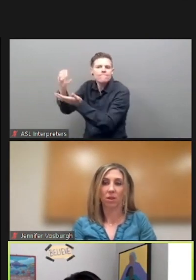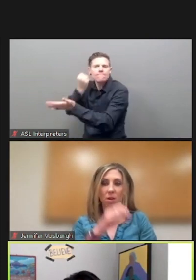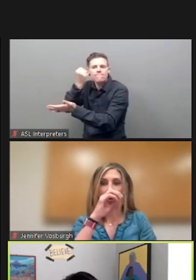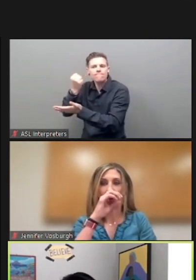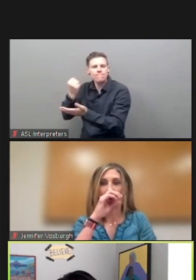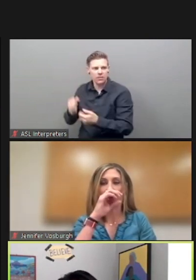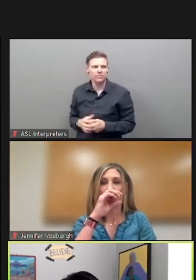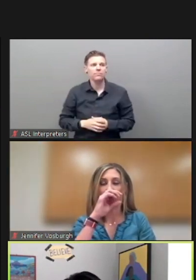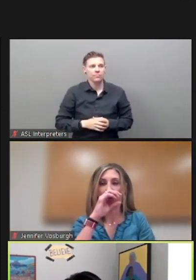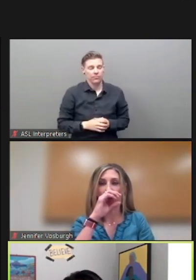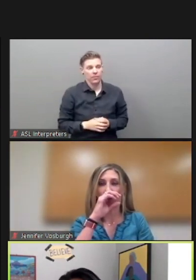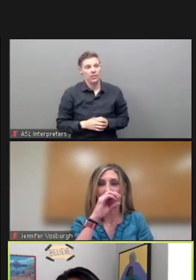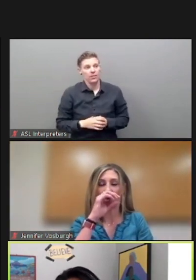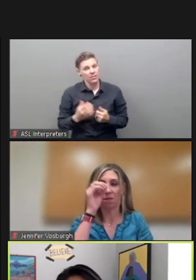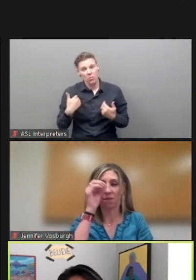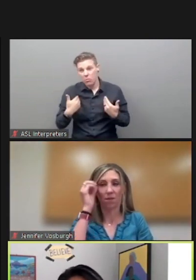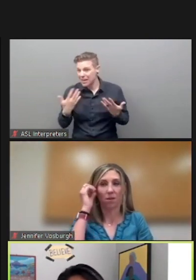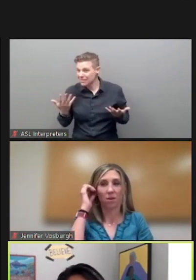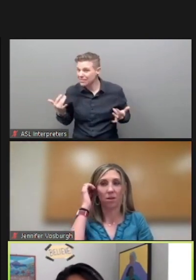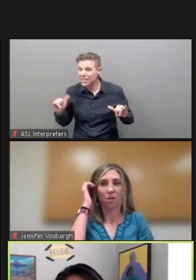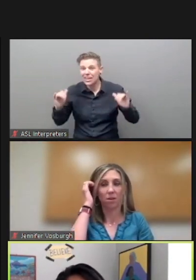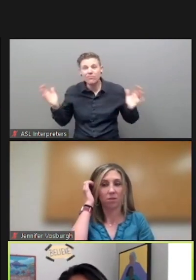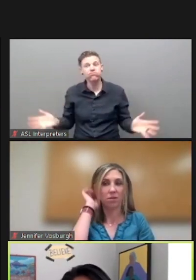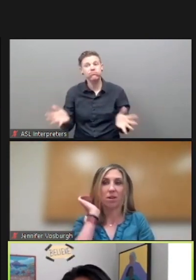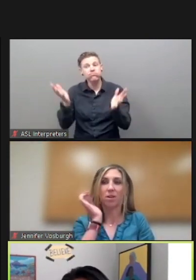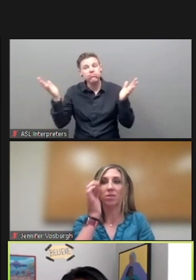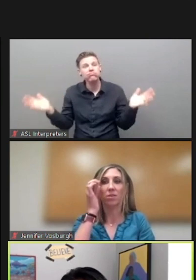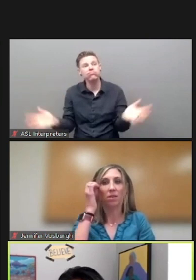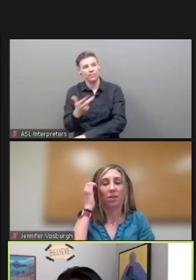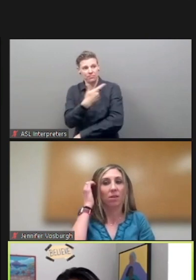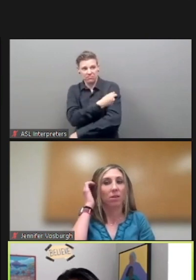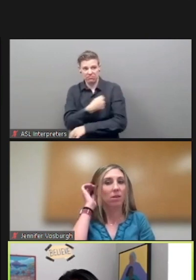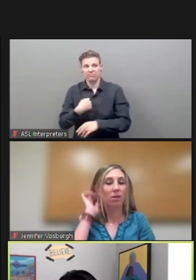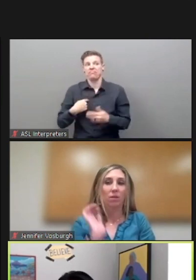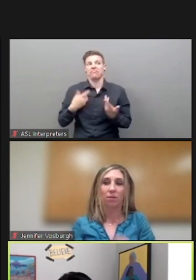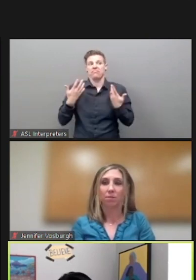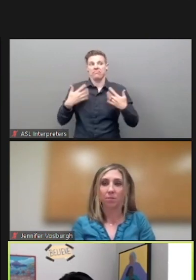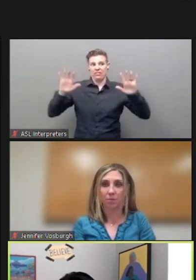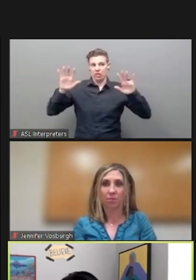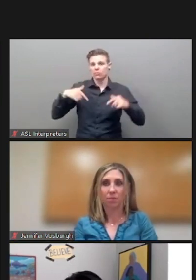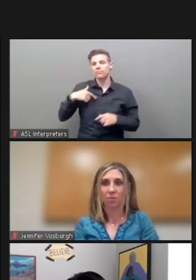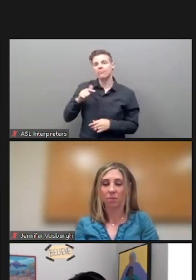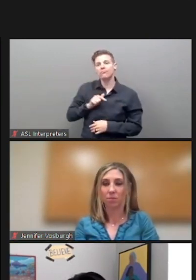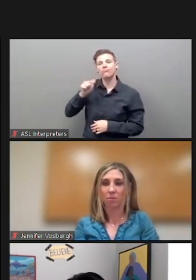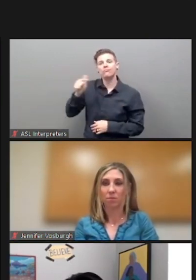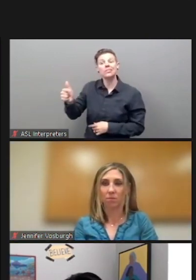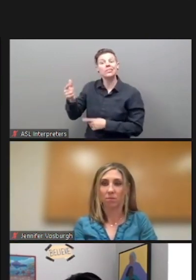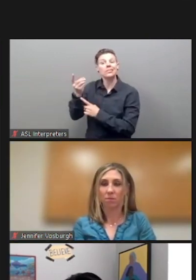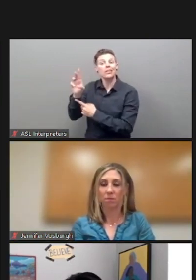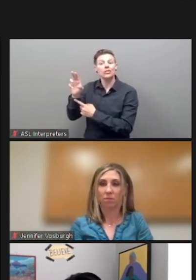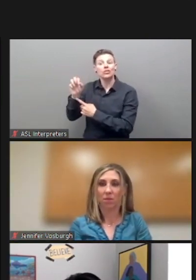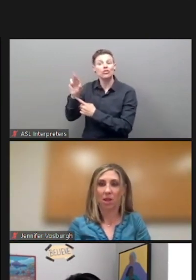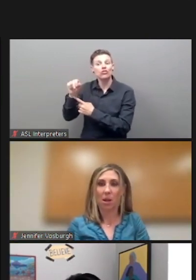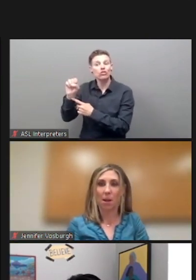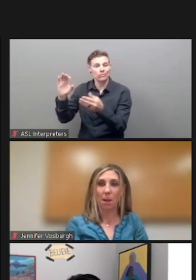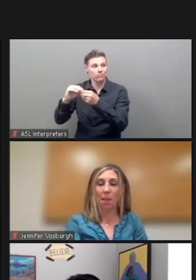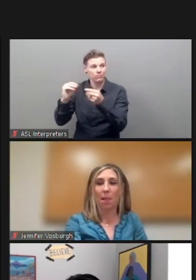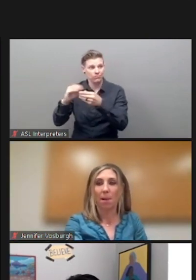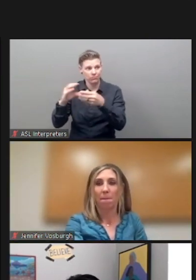Mexico. And I'm going to turn it over now to Dr. David Space. Thank you so much. Thanks so much, Laura. That's really